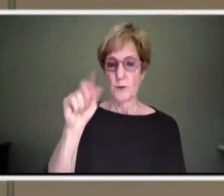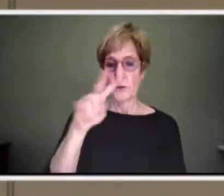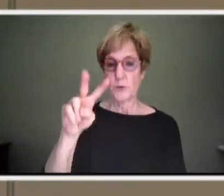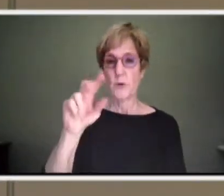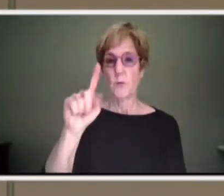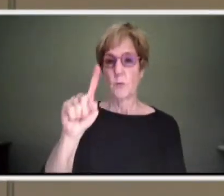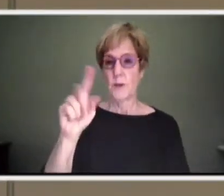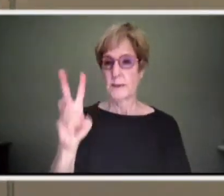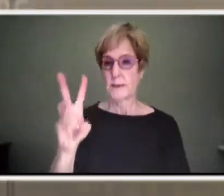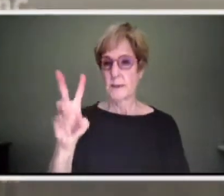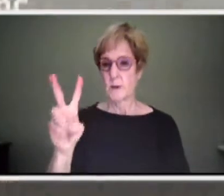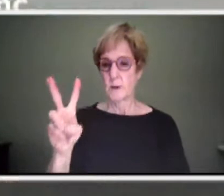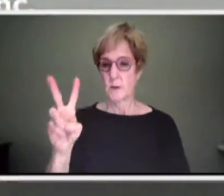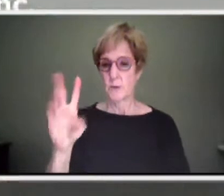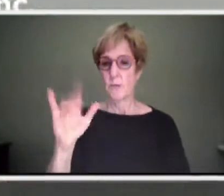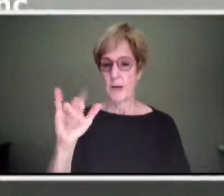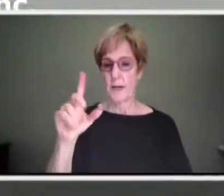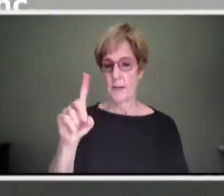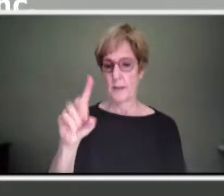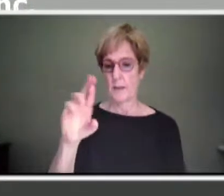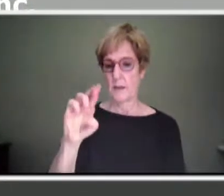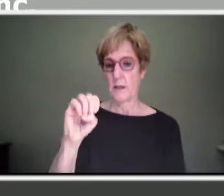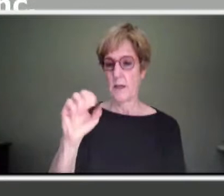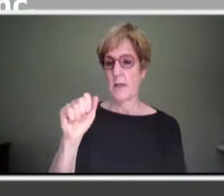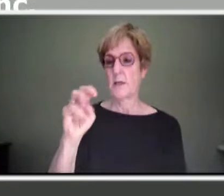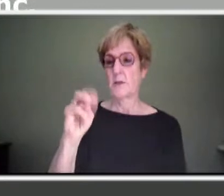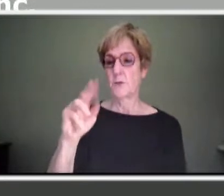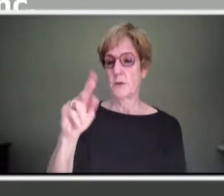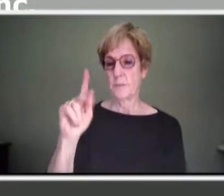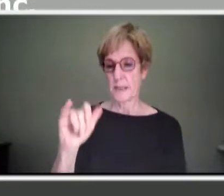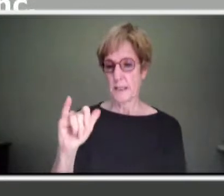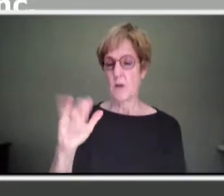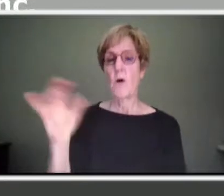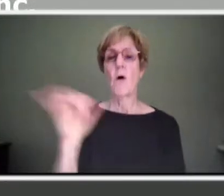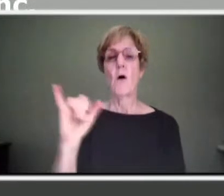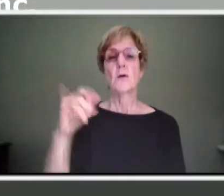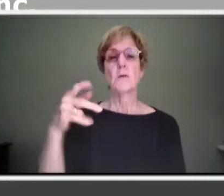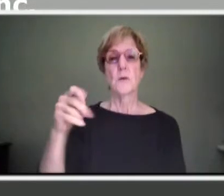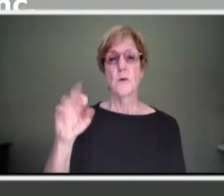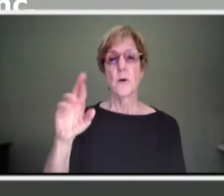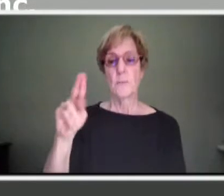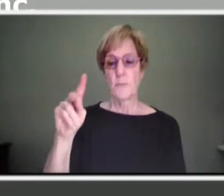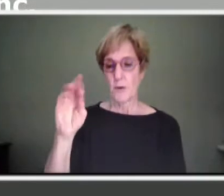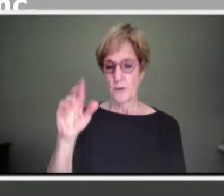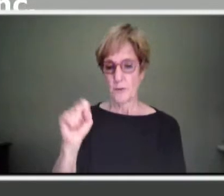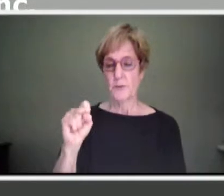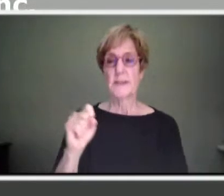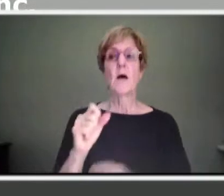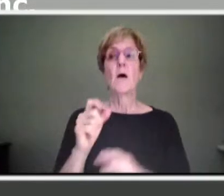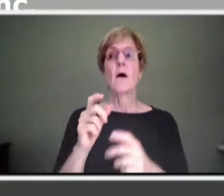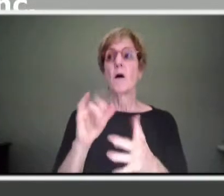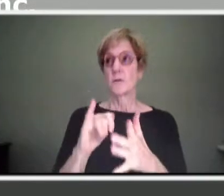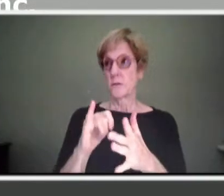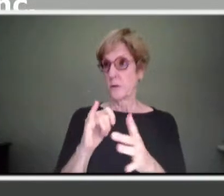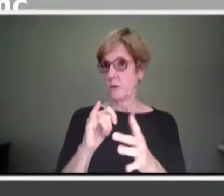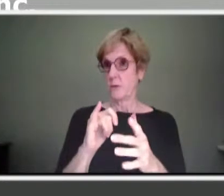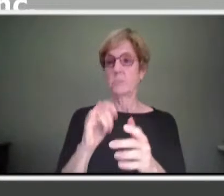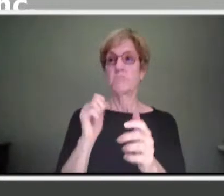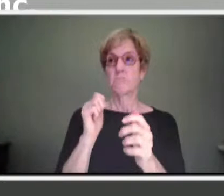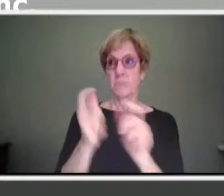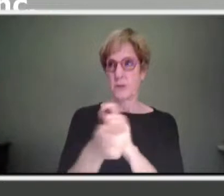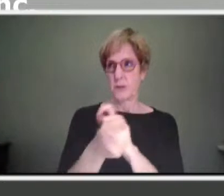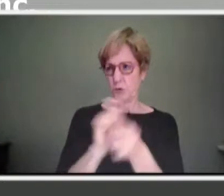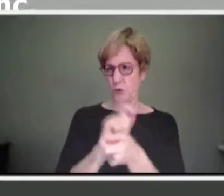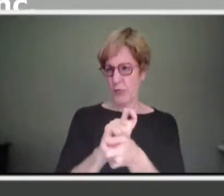2022-162 by Dream Key Partners Incorporated. There are also changes after the zoning committee's vote. On this one,